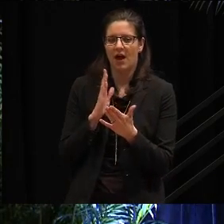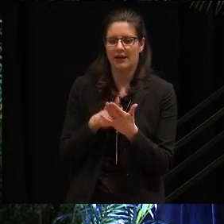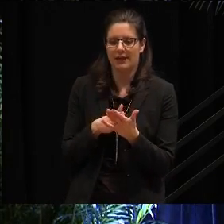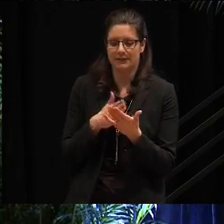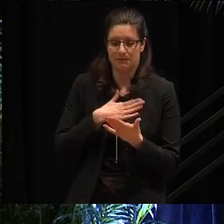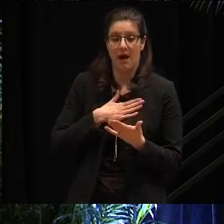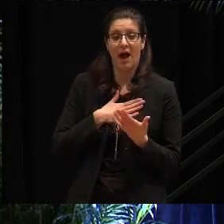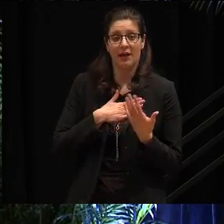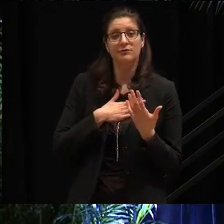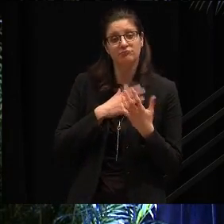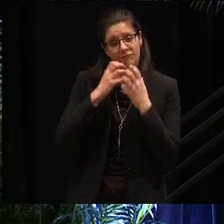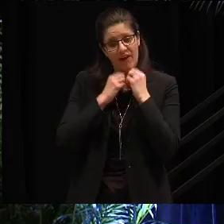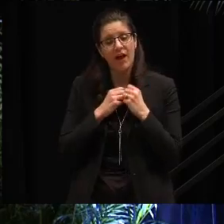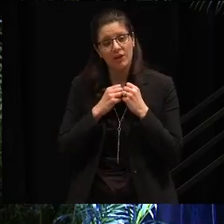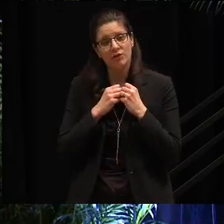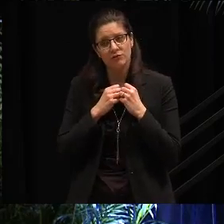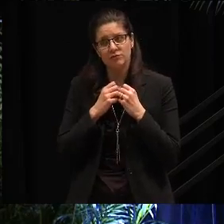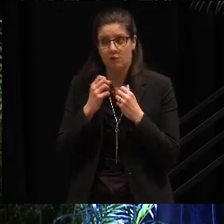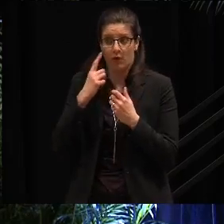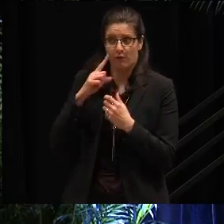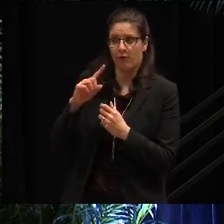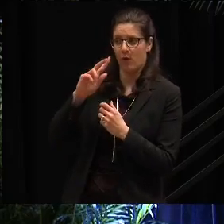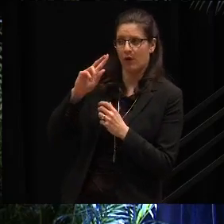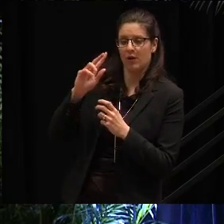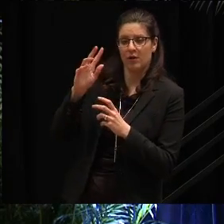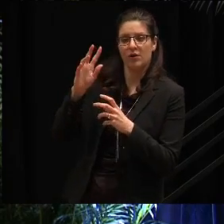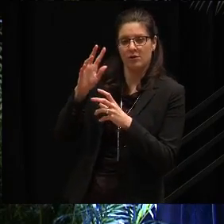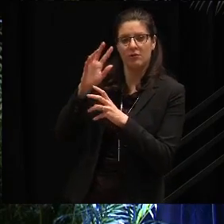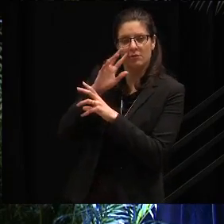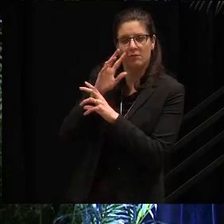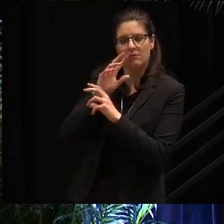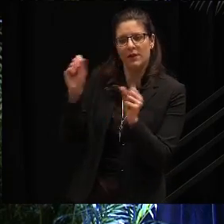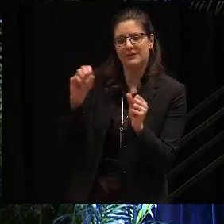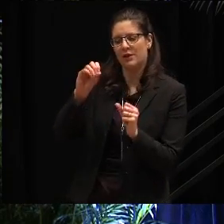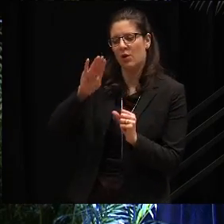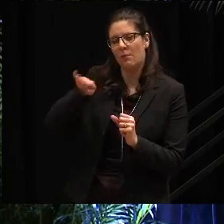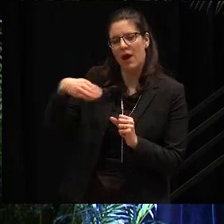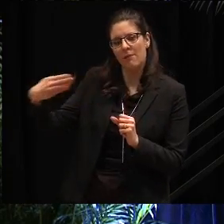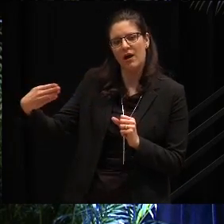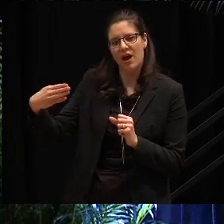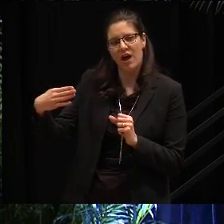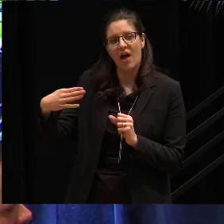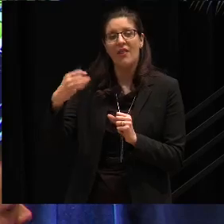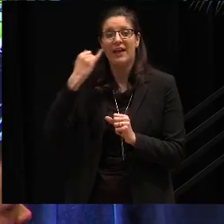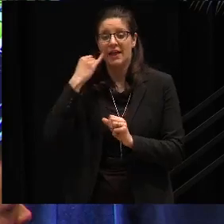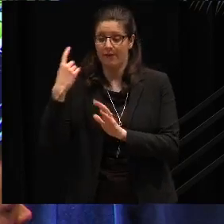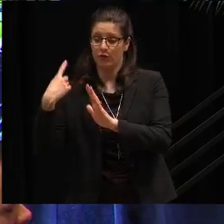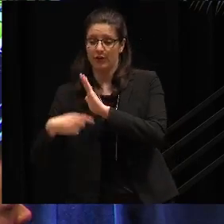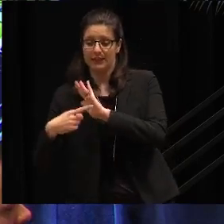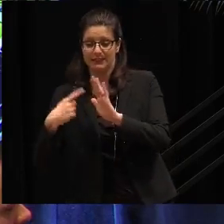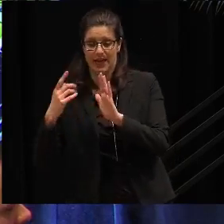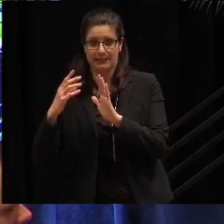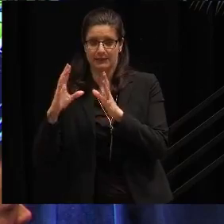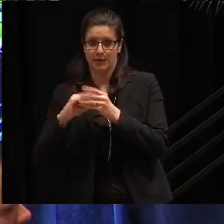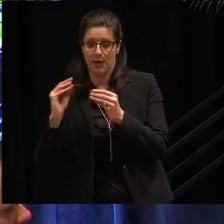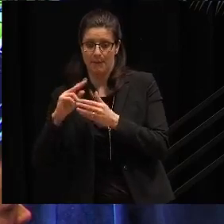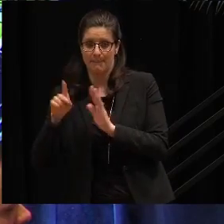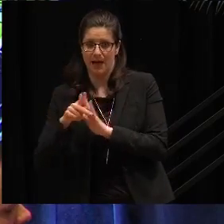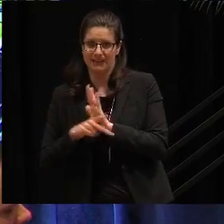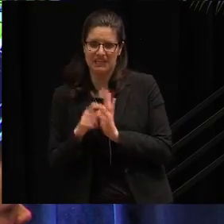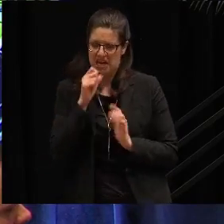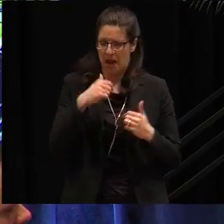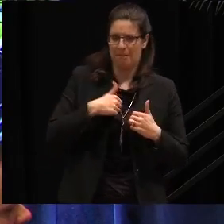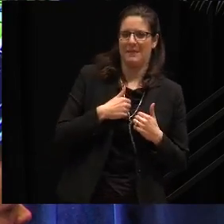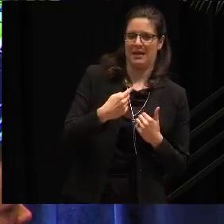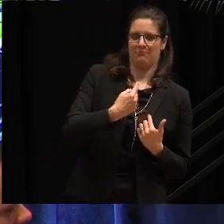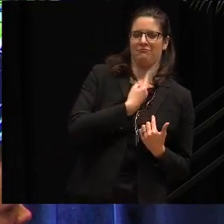in let's say in Barack Obama as a personal thing. I think it's separate from me. I can debate the policy things. One thing